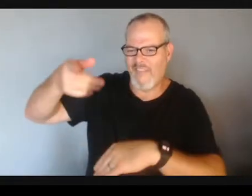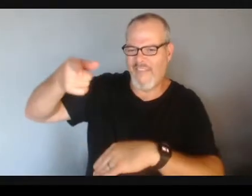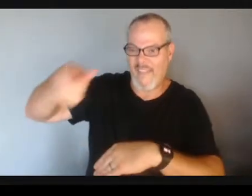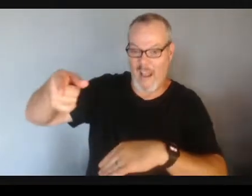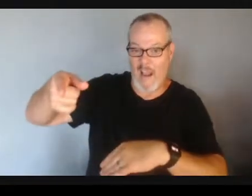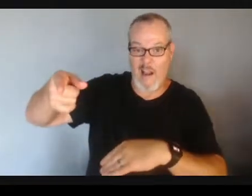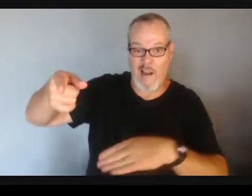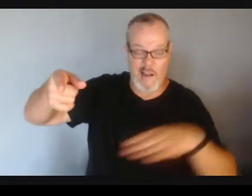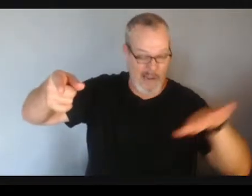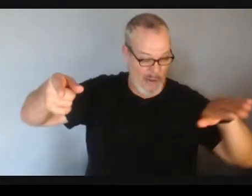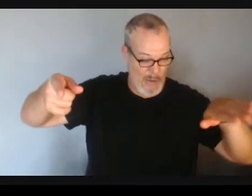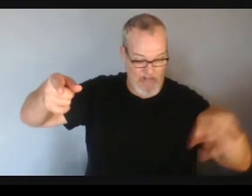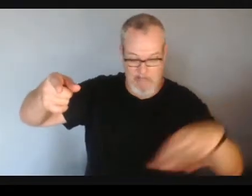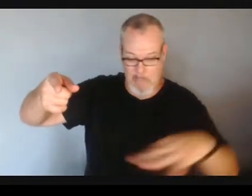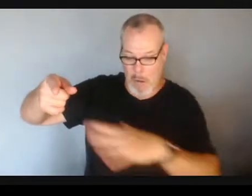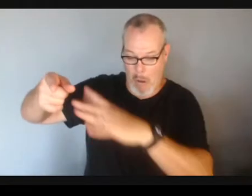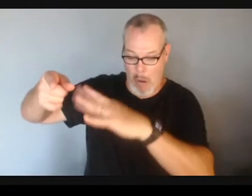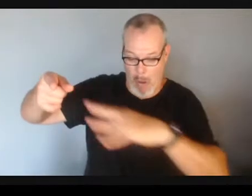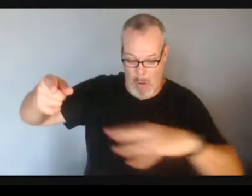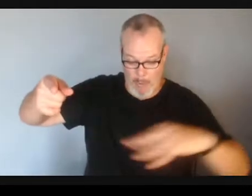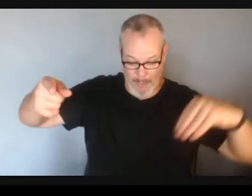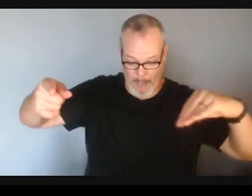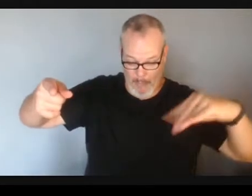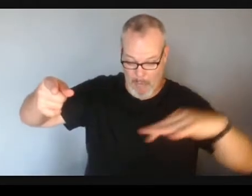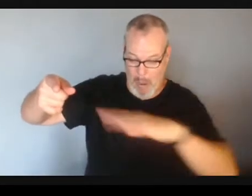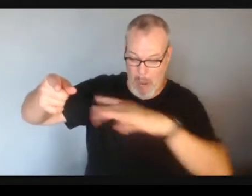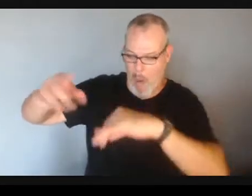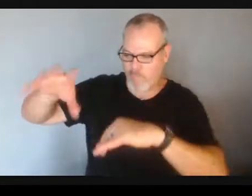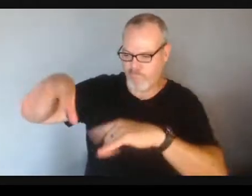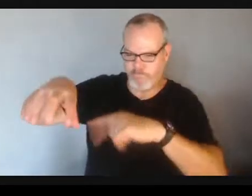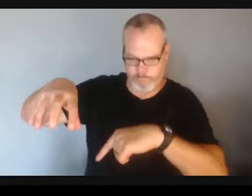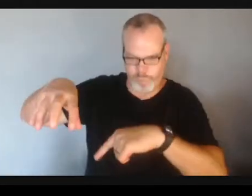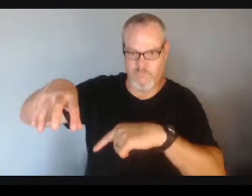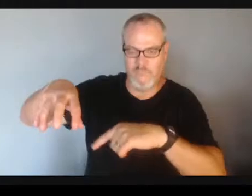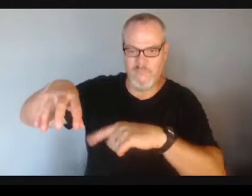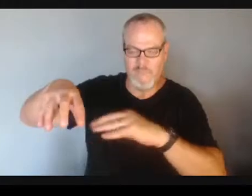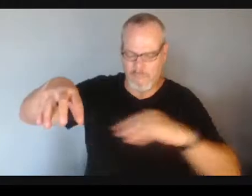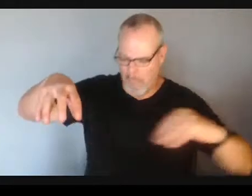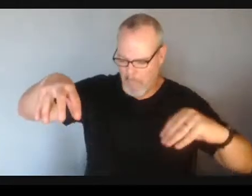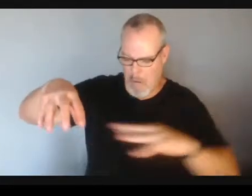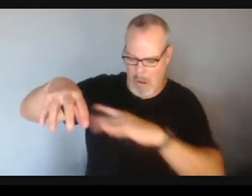had an area to kind of push out. Right.